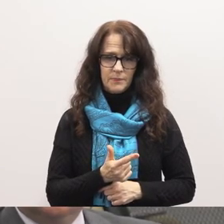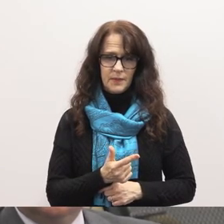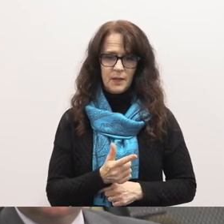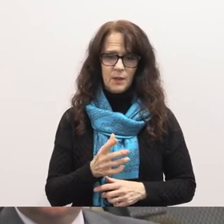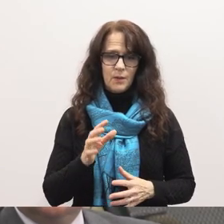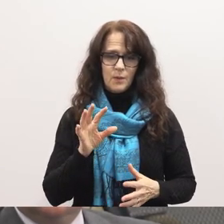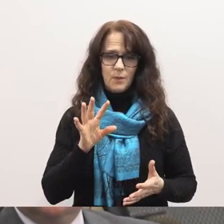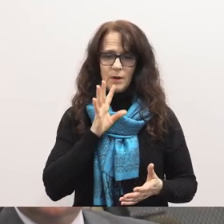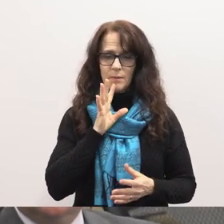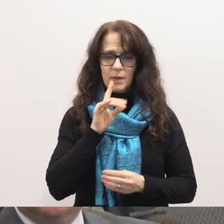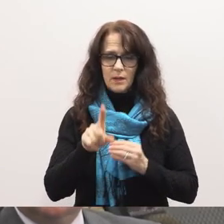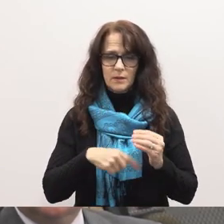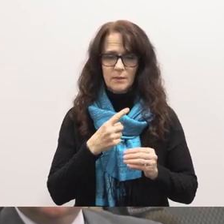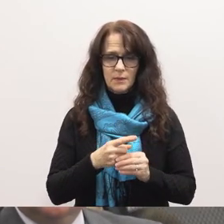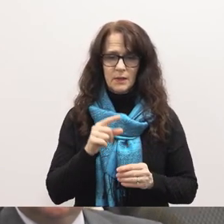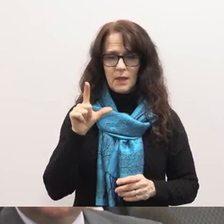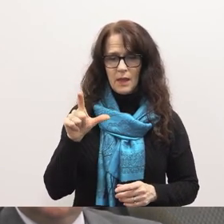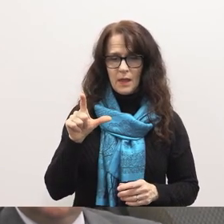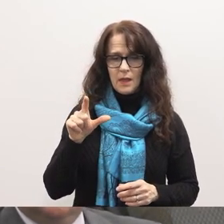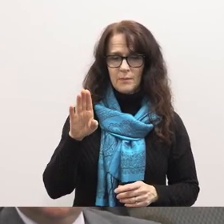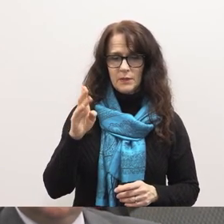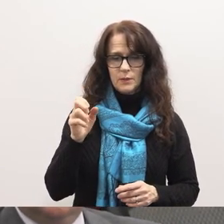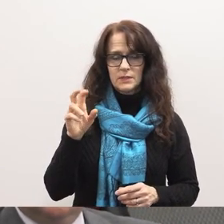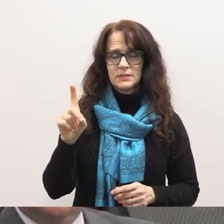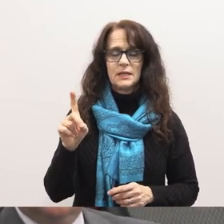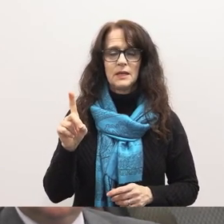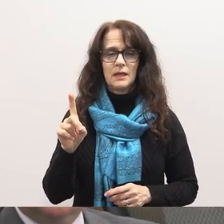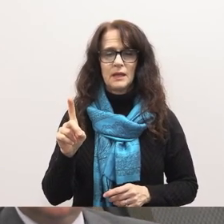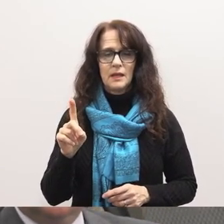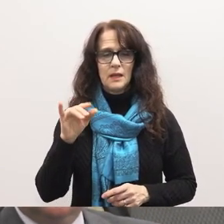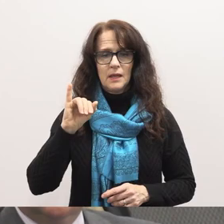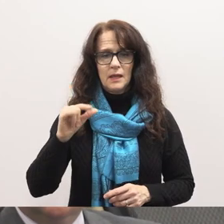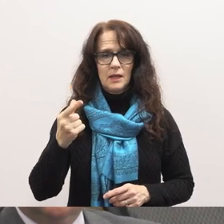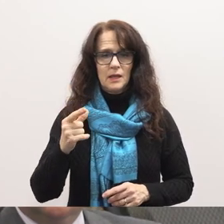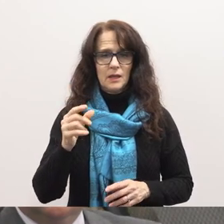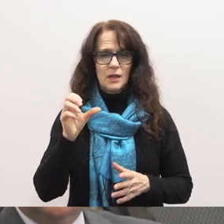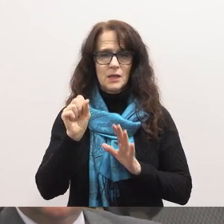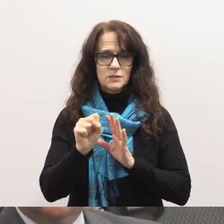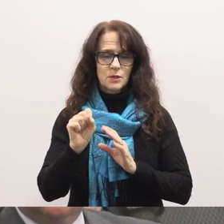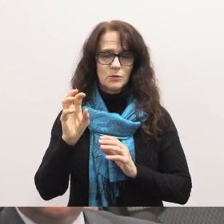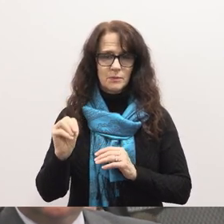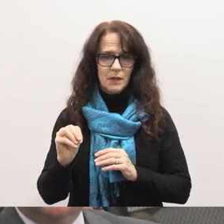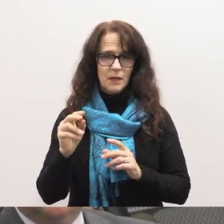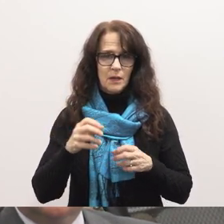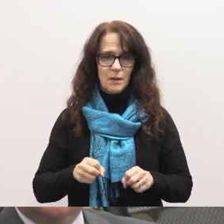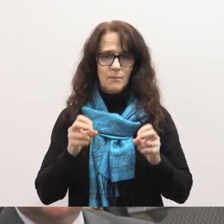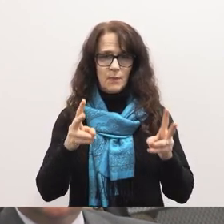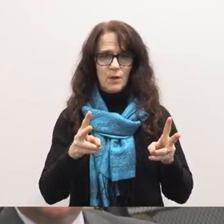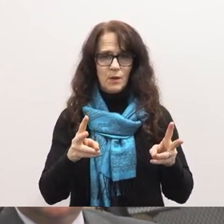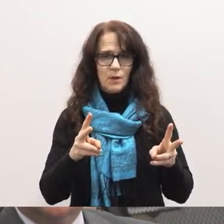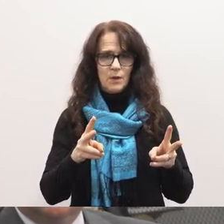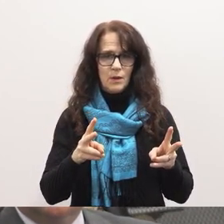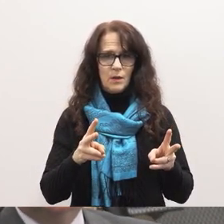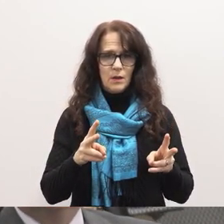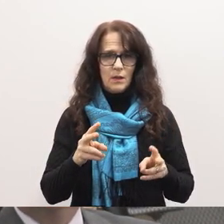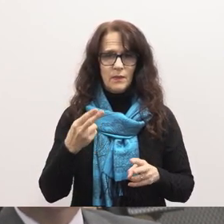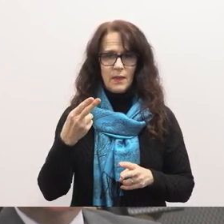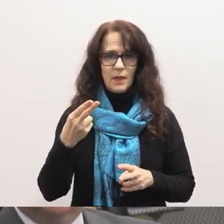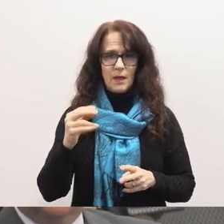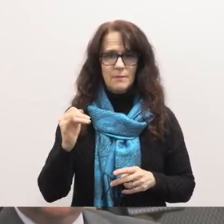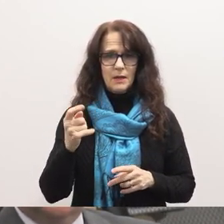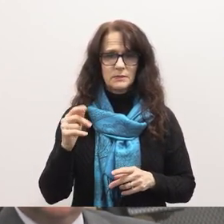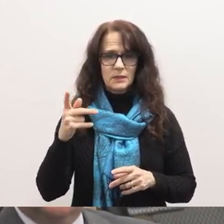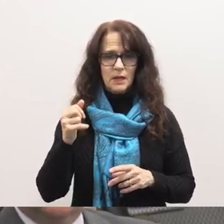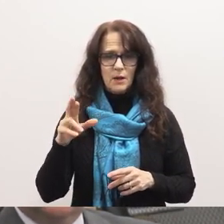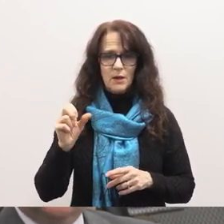speaking about is the LBUSD Instagram social media post after the unprovoked Hamas terrorist attack